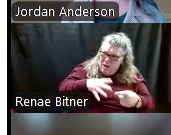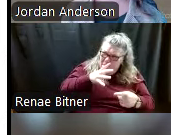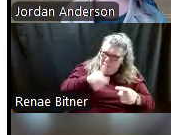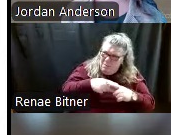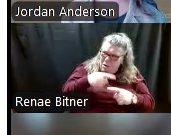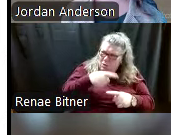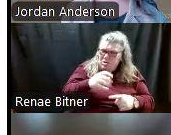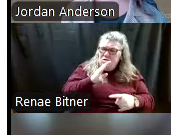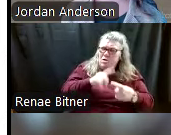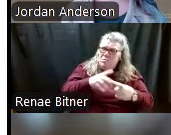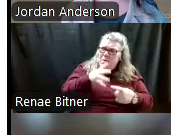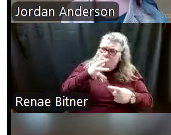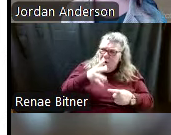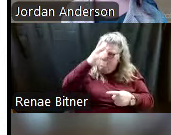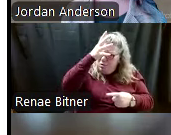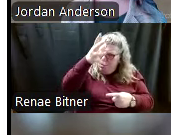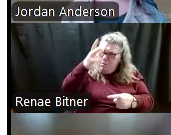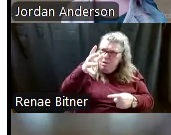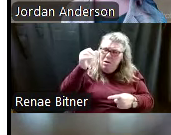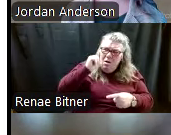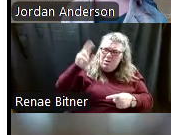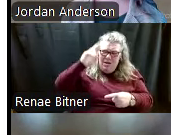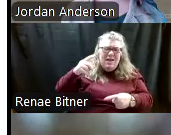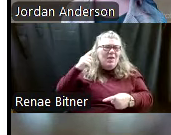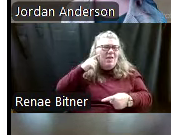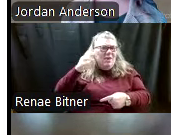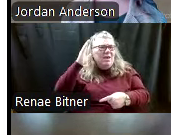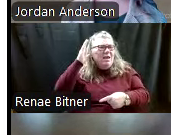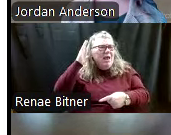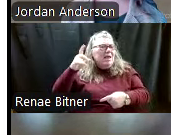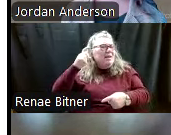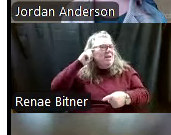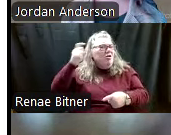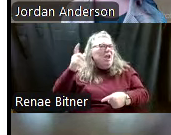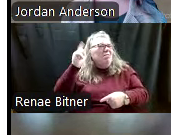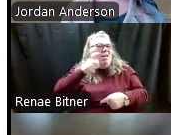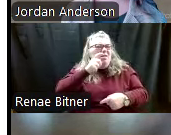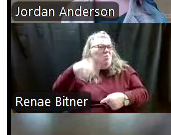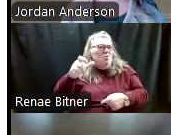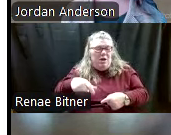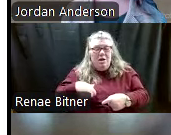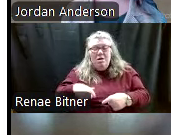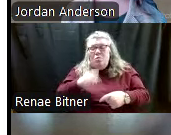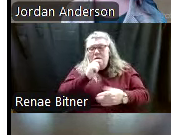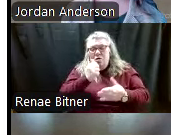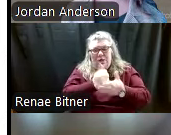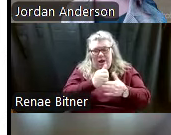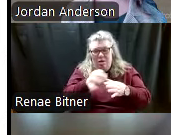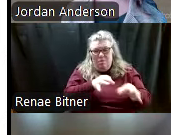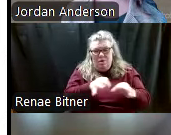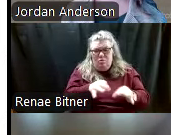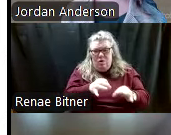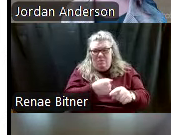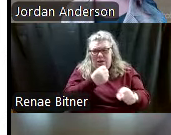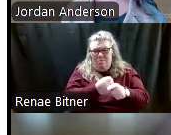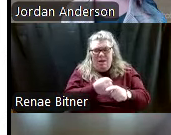grandpa or aunts and uncles, and they don't understand. They think he'll grow out of having to wear the hearing aids. And so we can really help describe that impact of